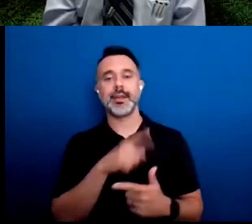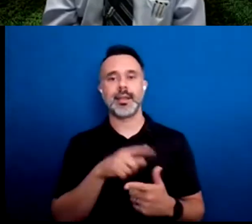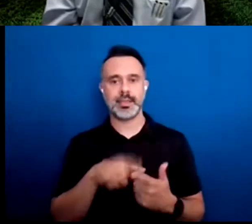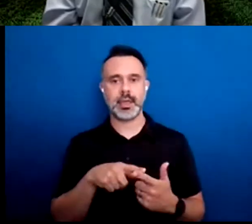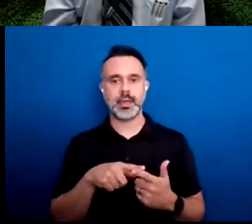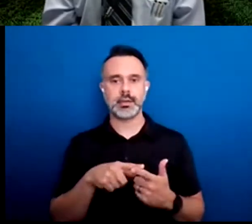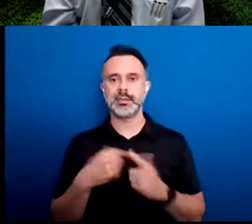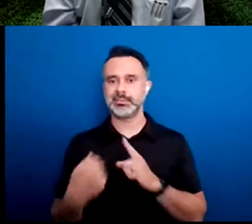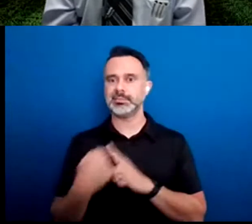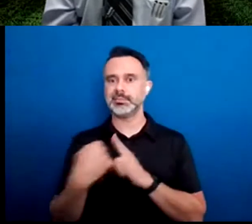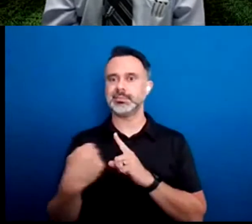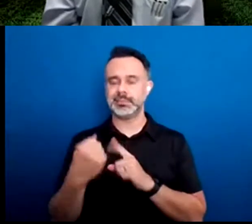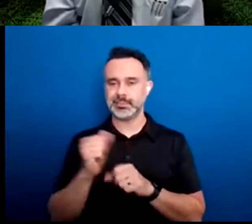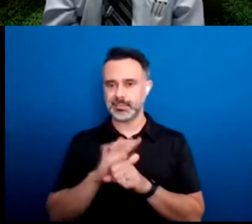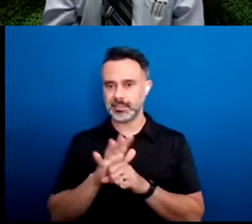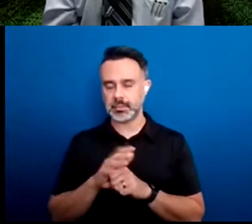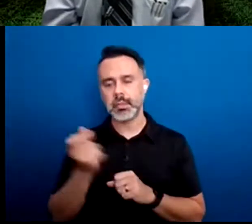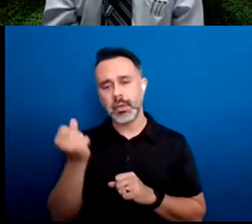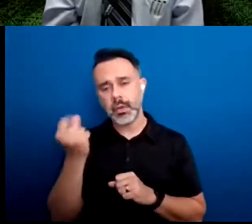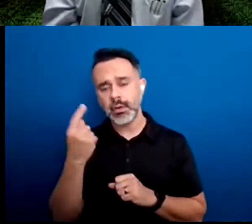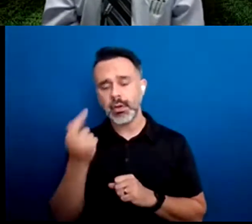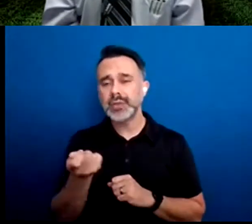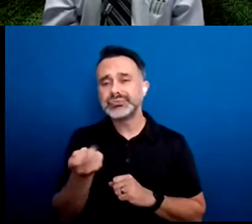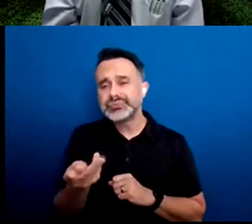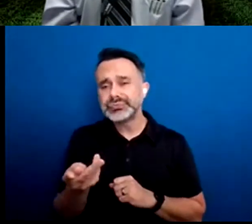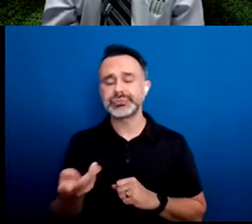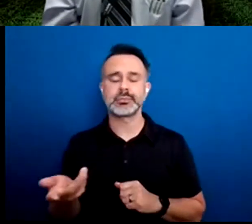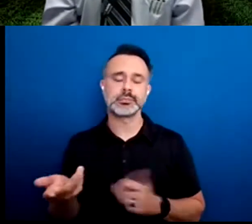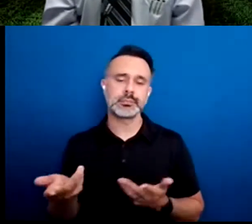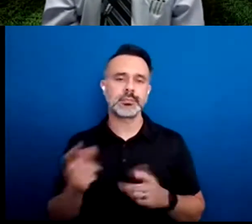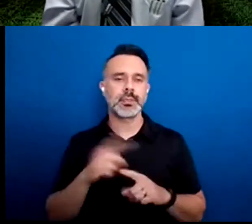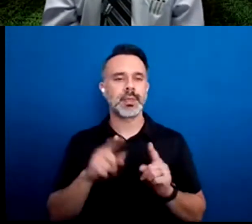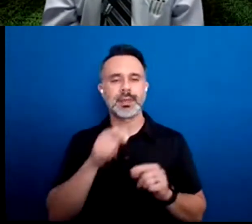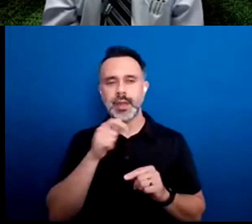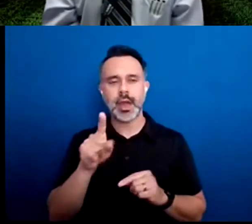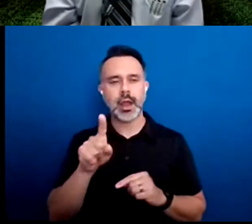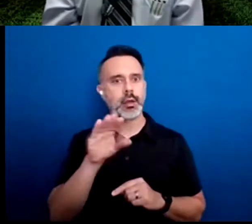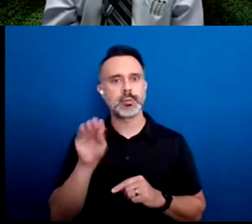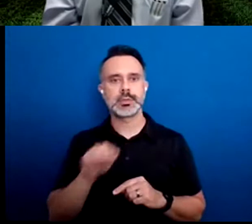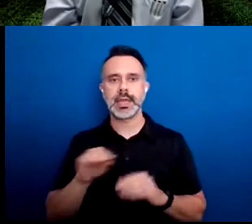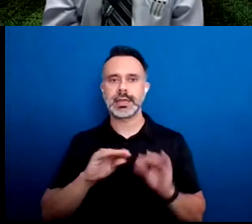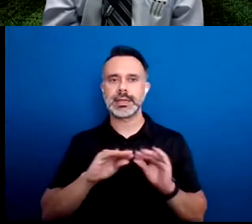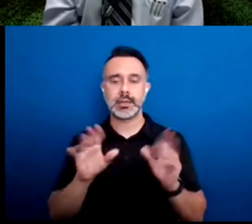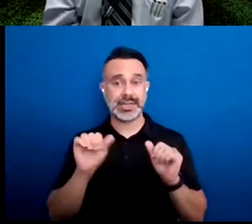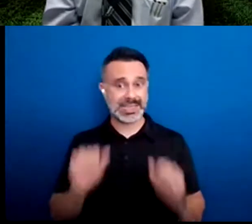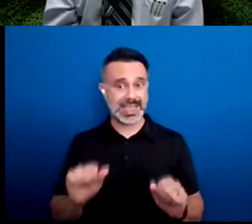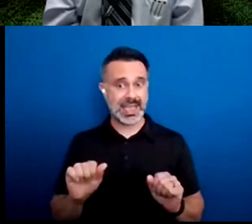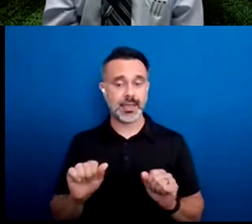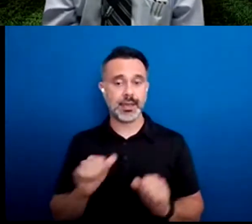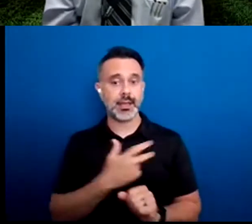it still isn't 100% clear whether you could potentially transmit, even though the data